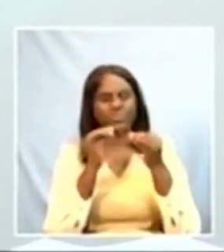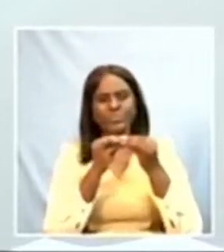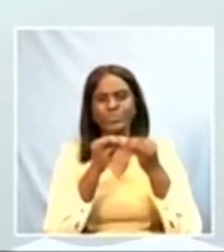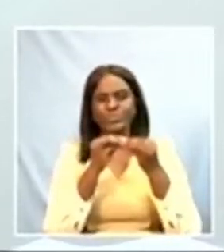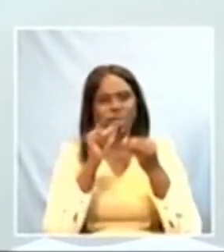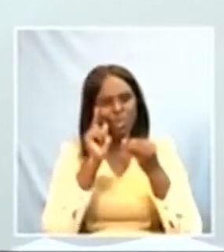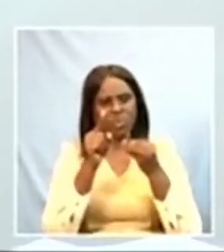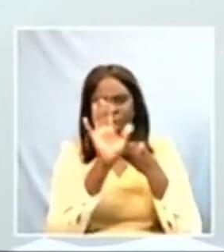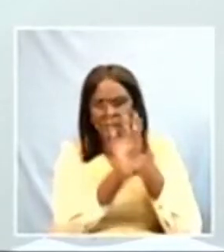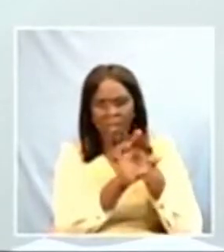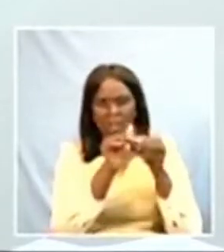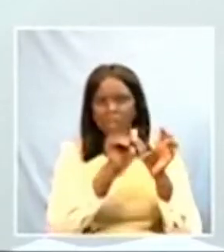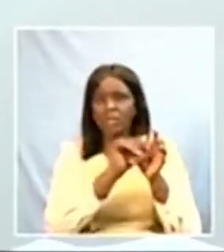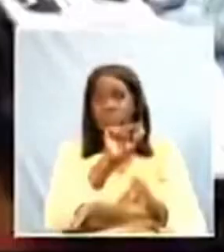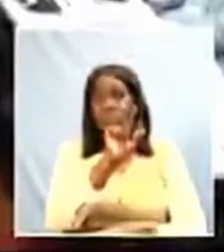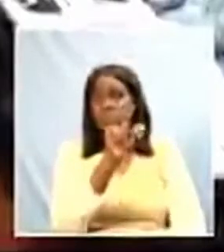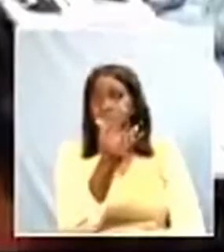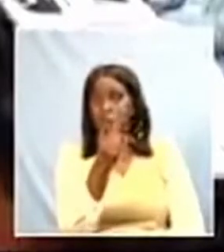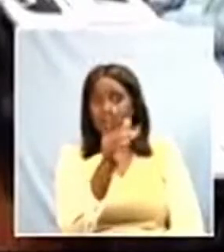Were you there in 2023?